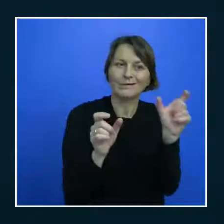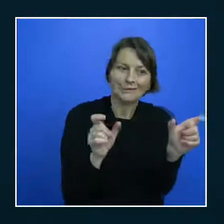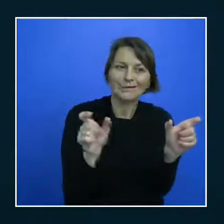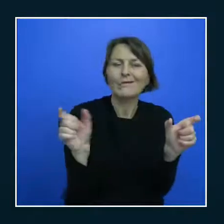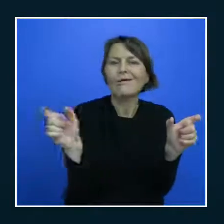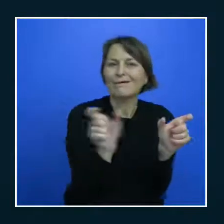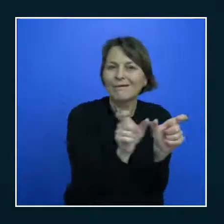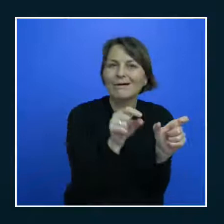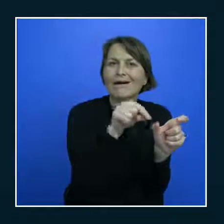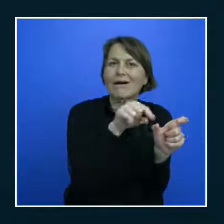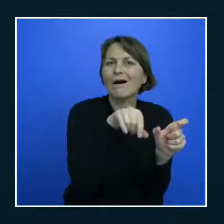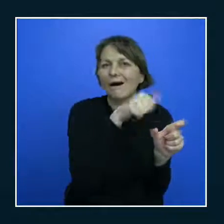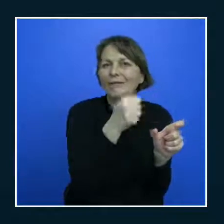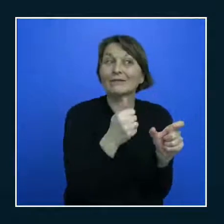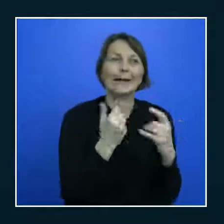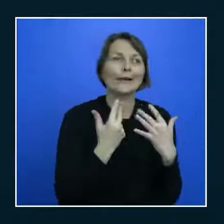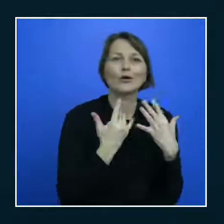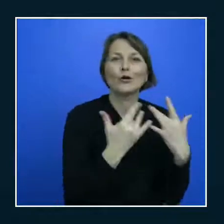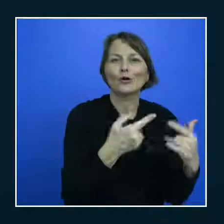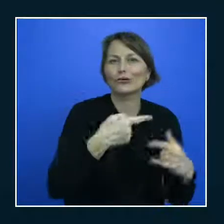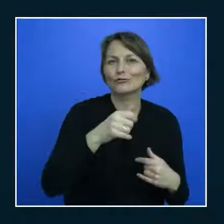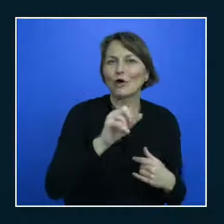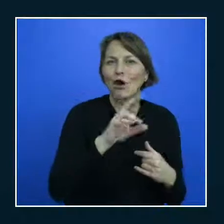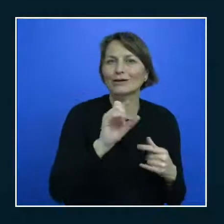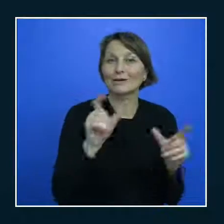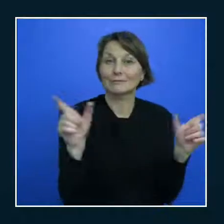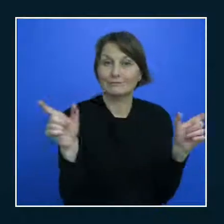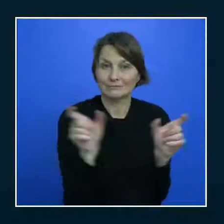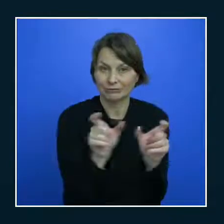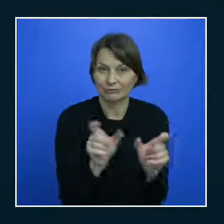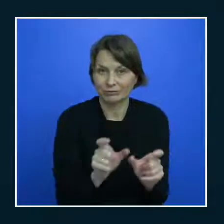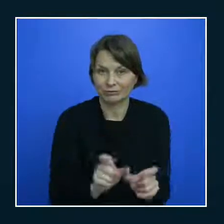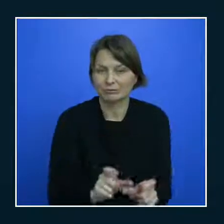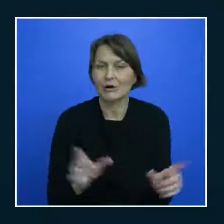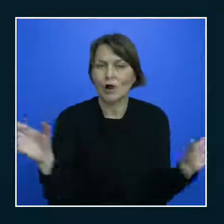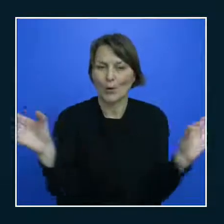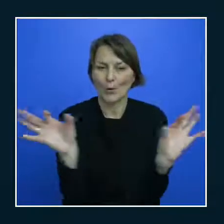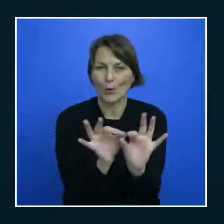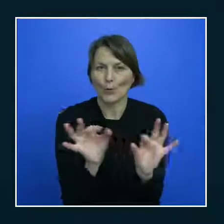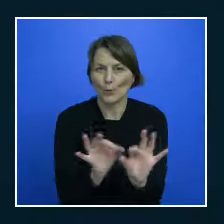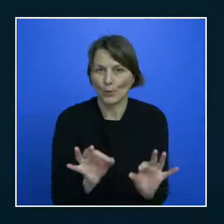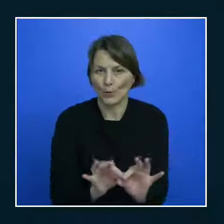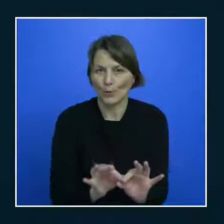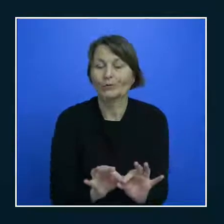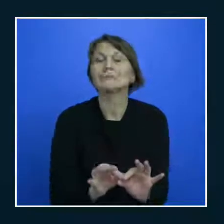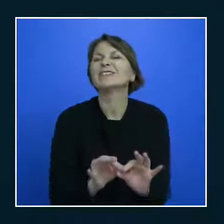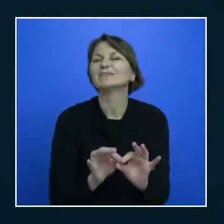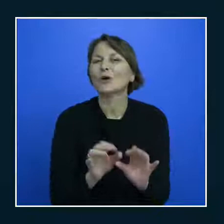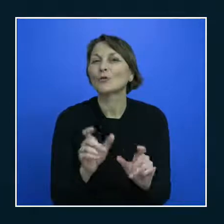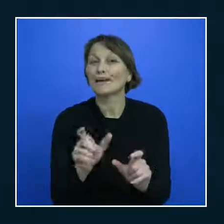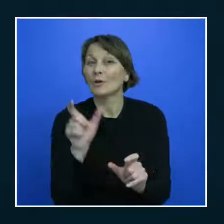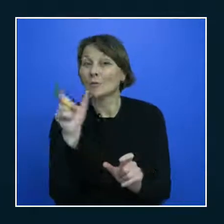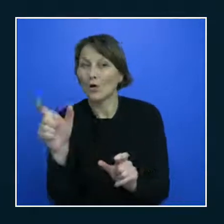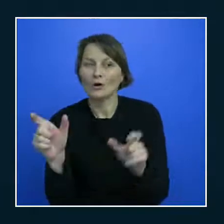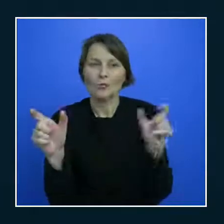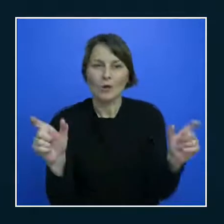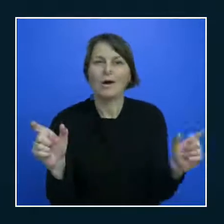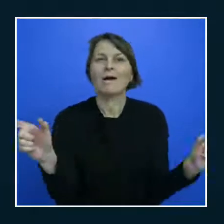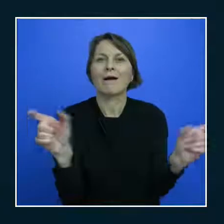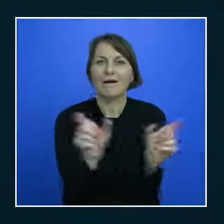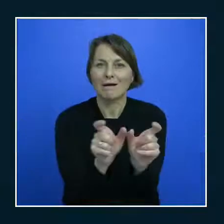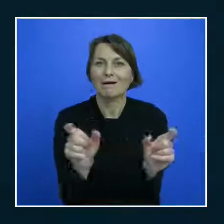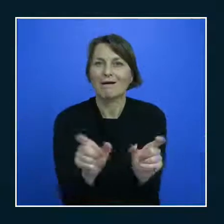for example, and semantically related to a word like dirt. And so if you think of a word, and